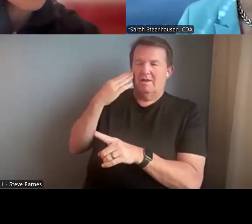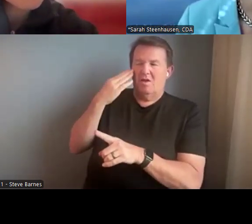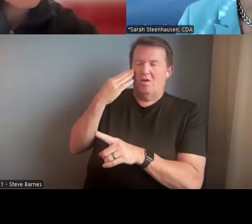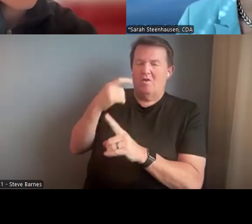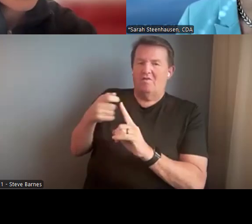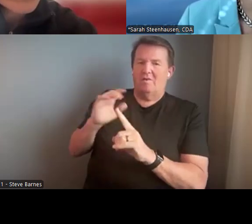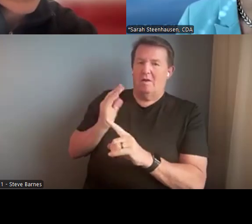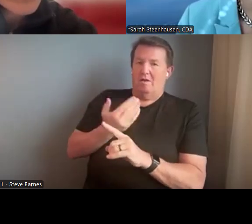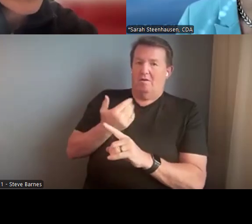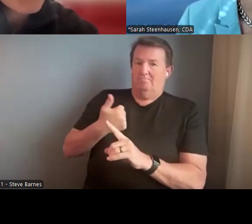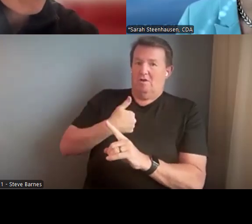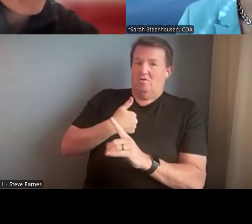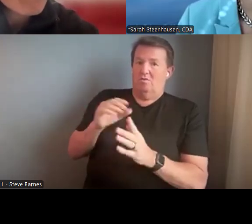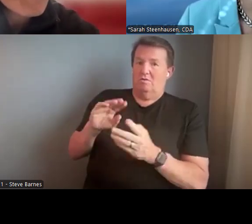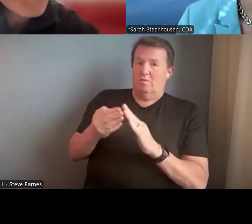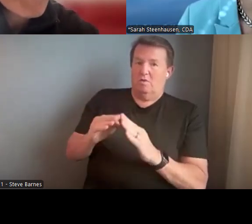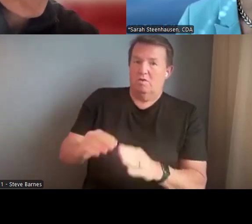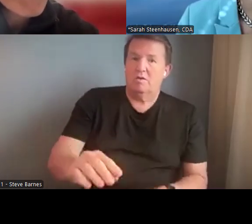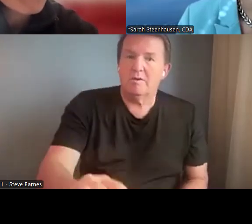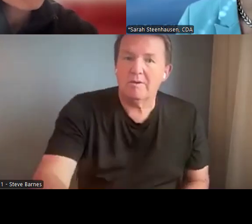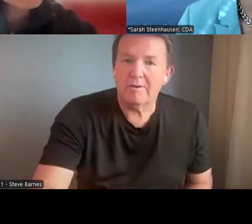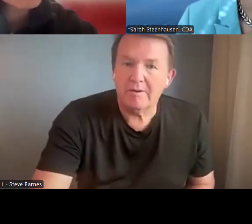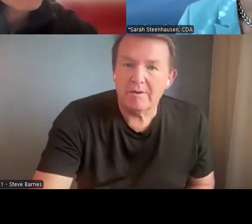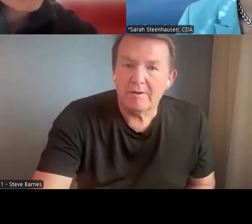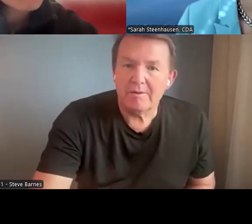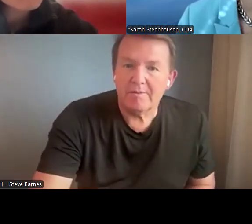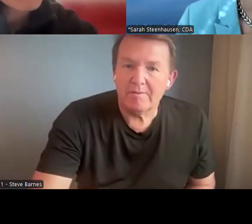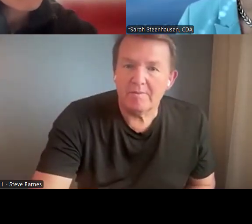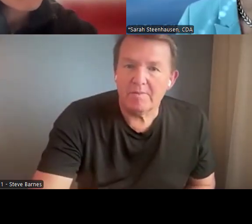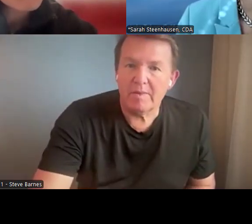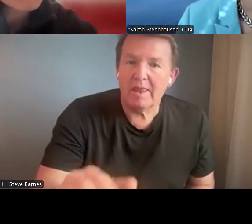community, aging and disability